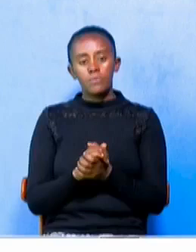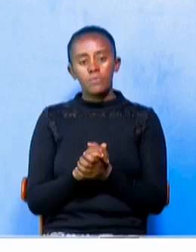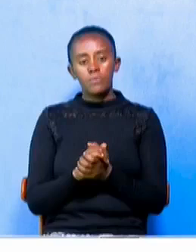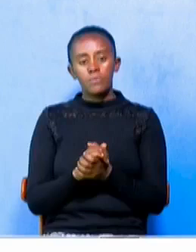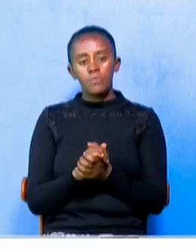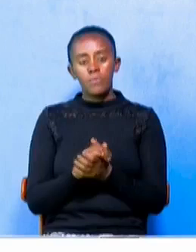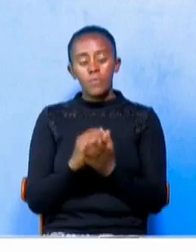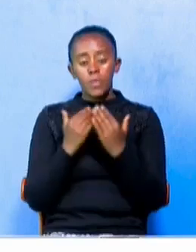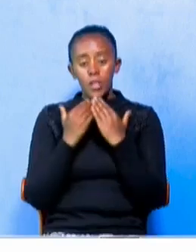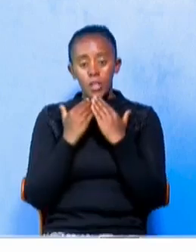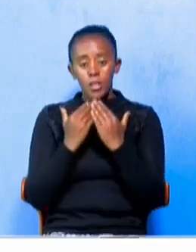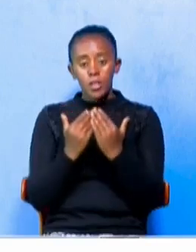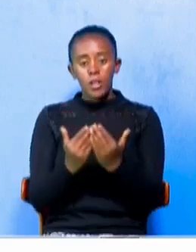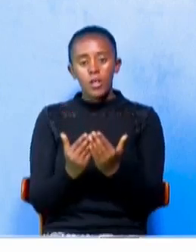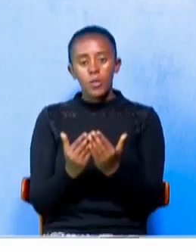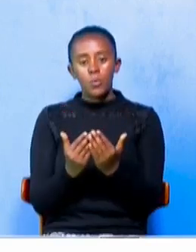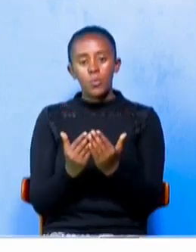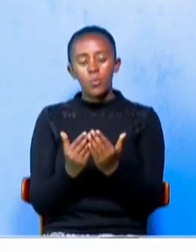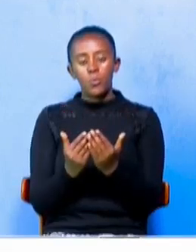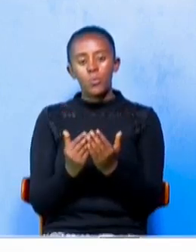thank you.